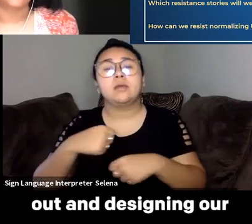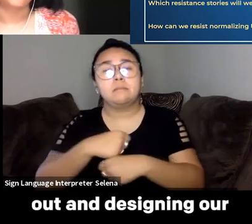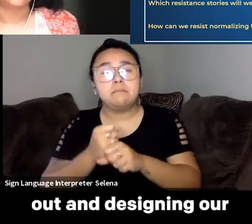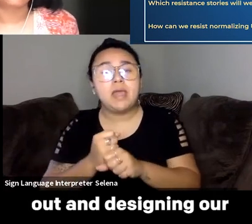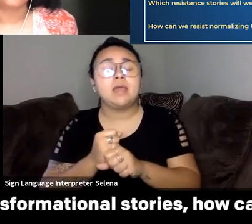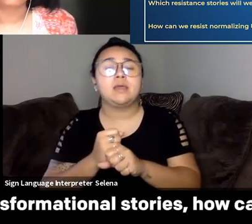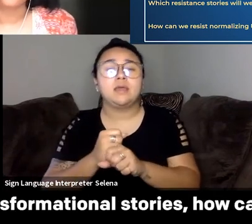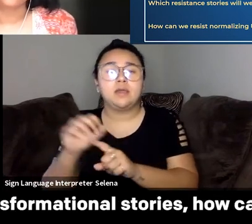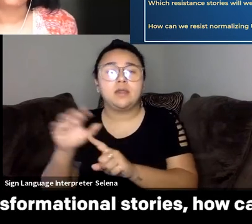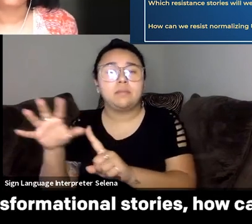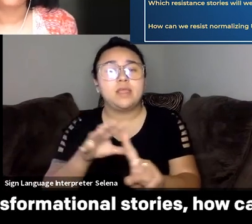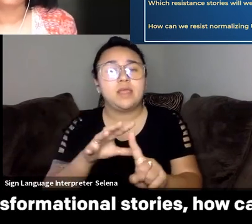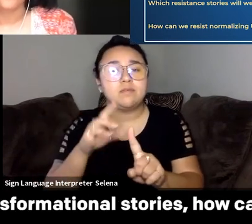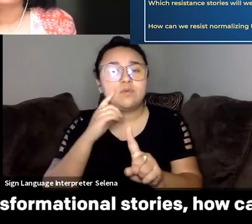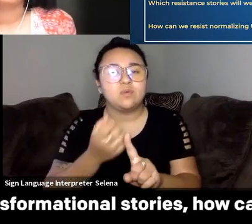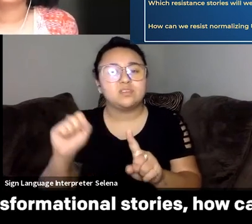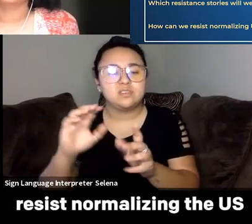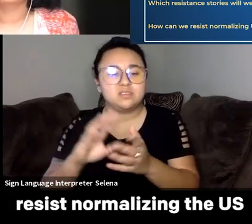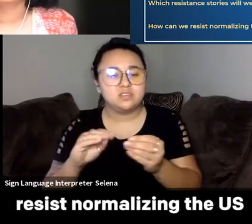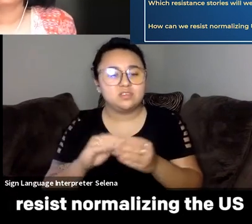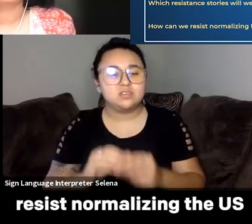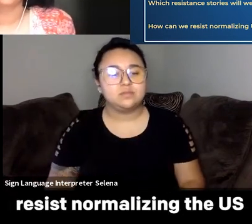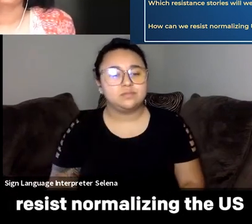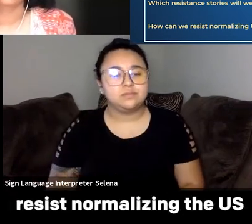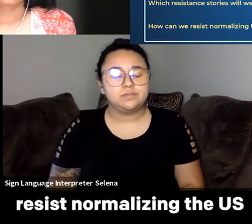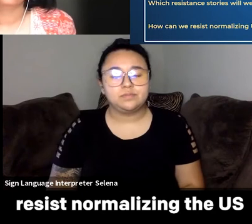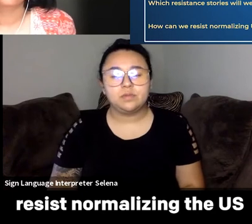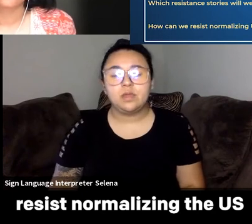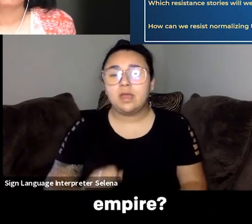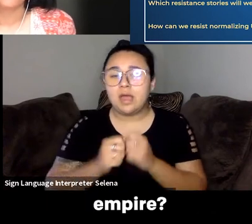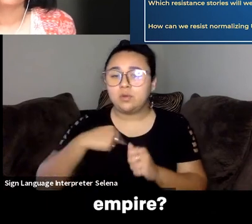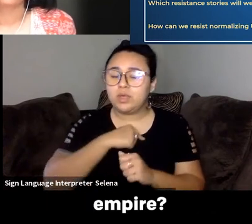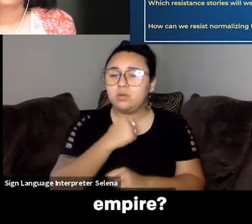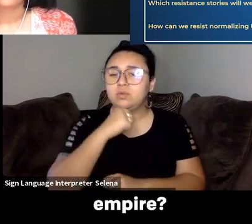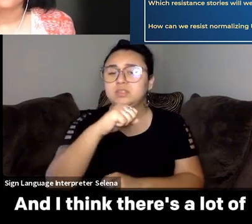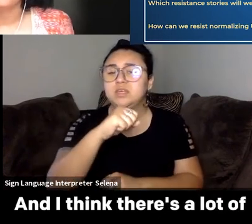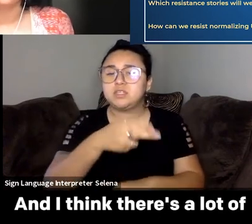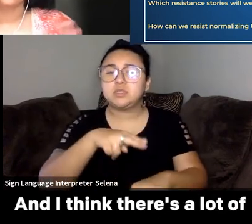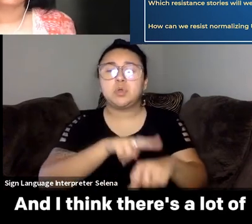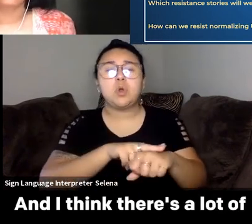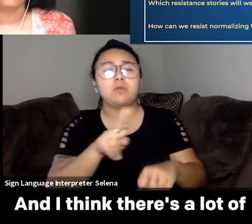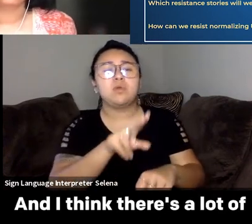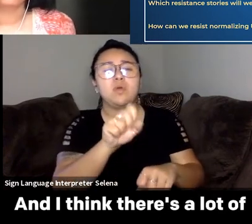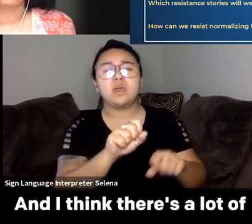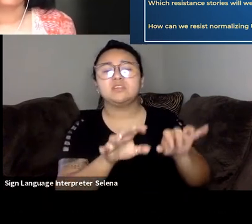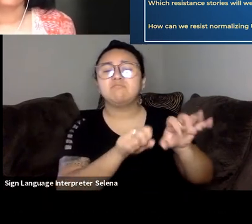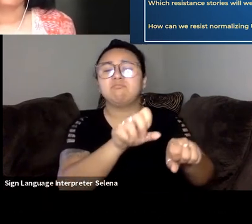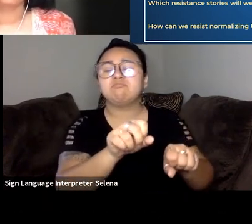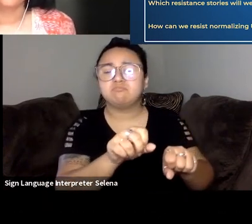and designing our transformational stories, how can we resist normalizing the US empire? And I think there's a lot